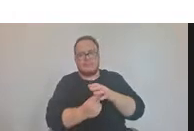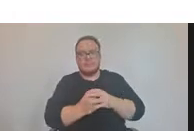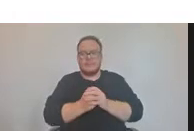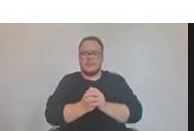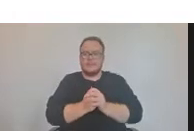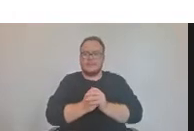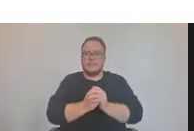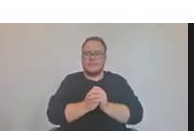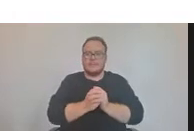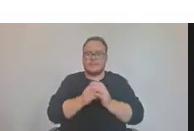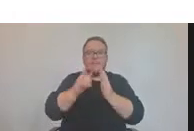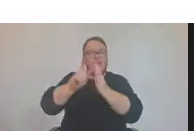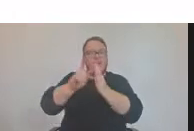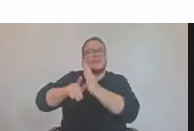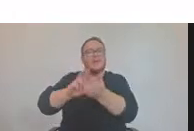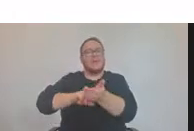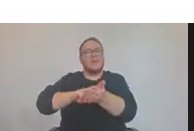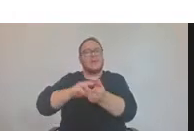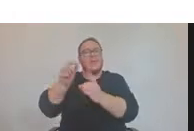later. Next slide, please.